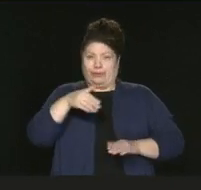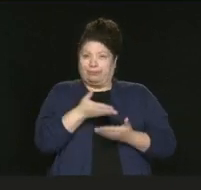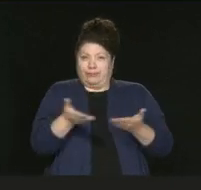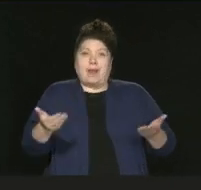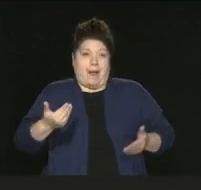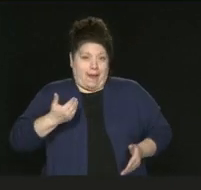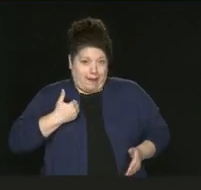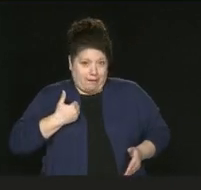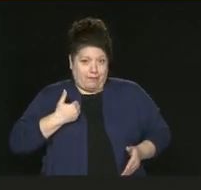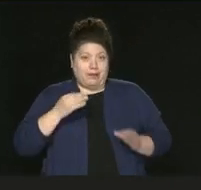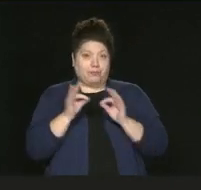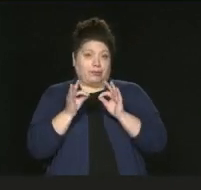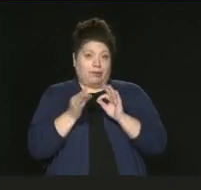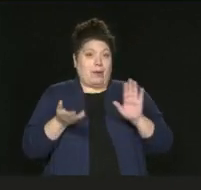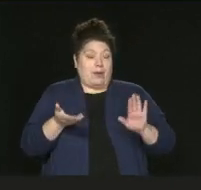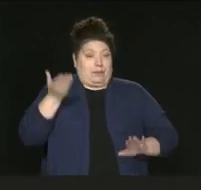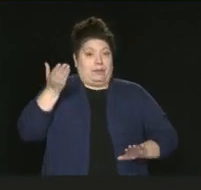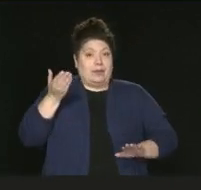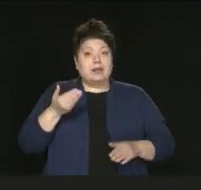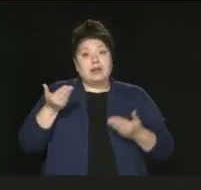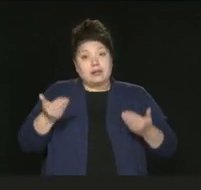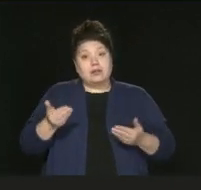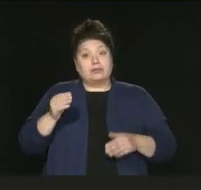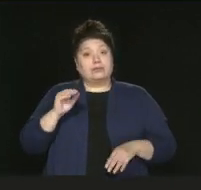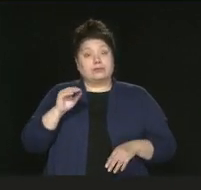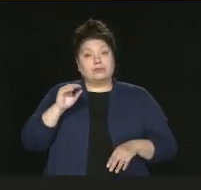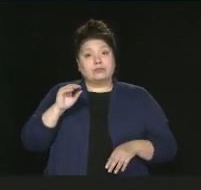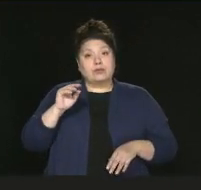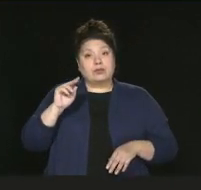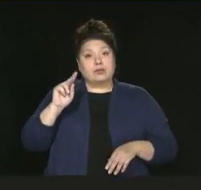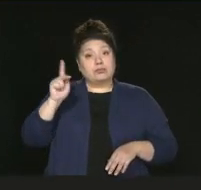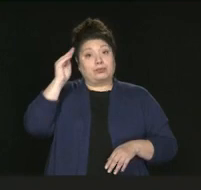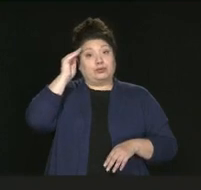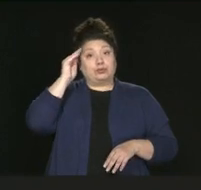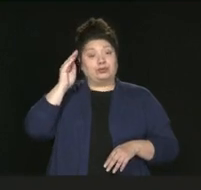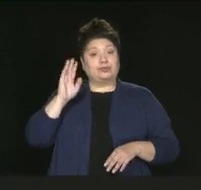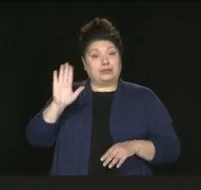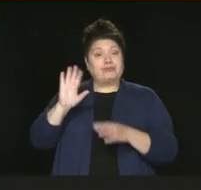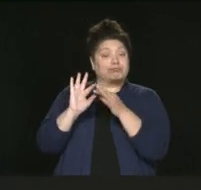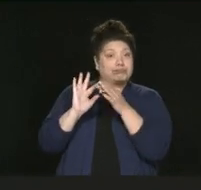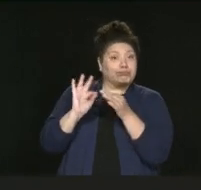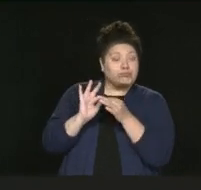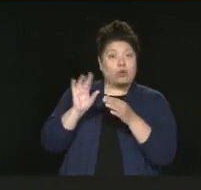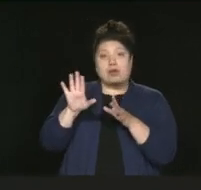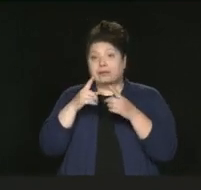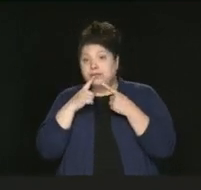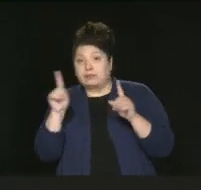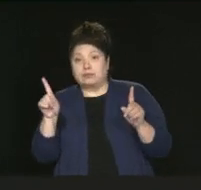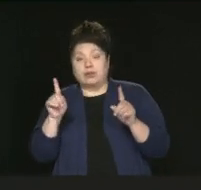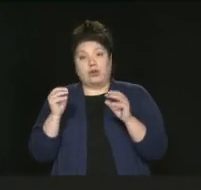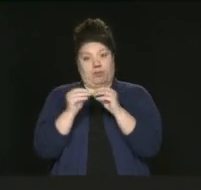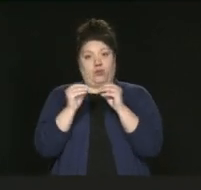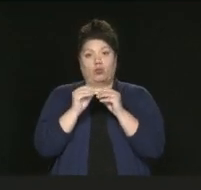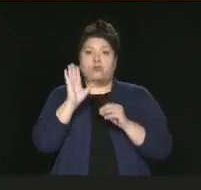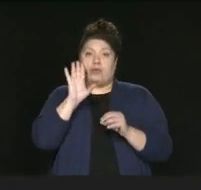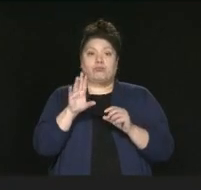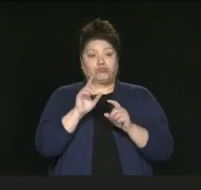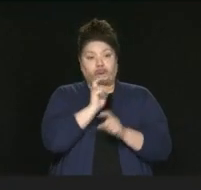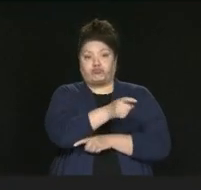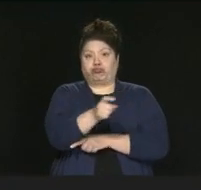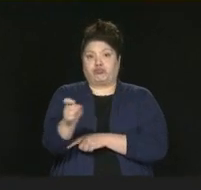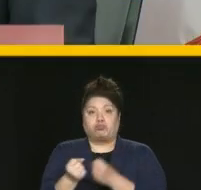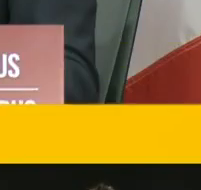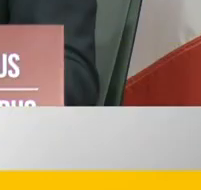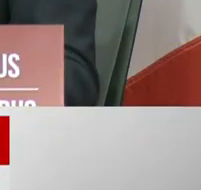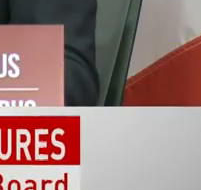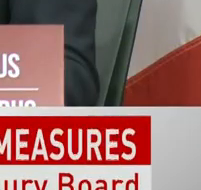Trudeau recently said, and it will soon be announced, we are going to pull away from this federal briefing today, but wanted to end on that note because we